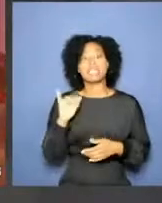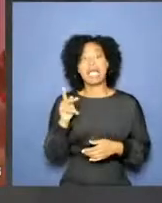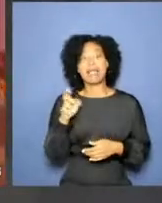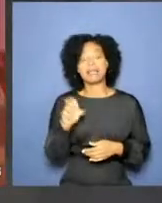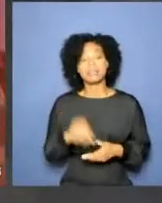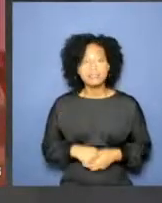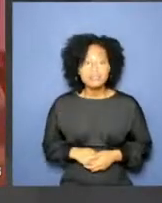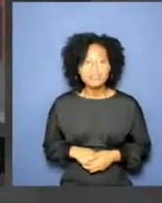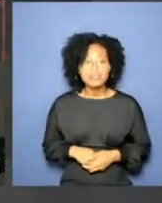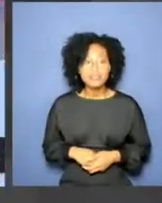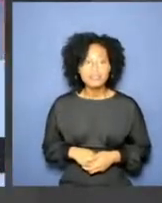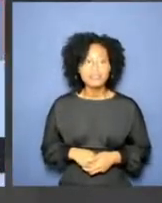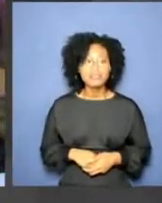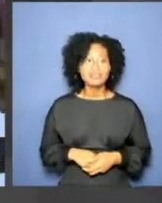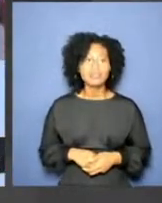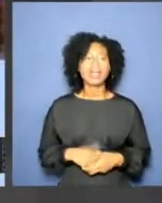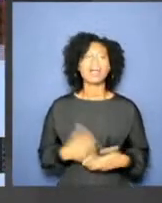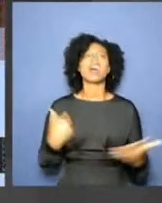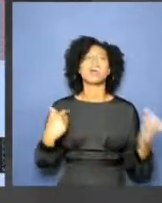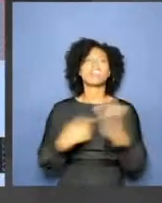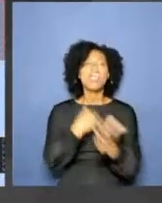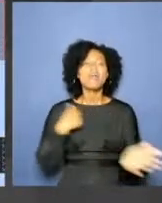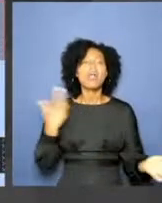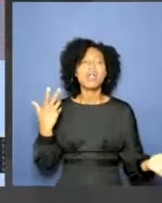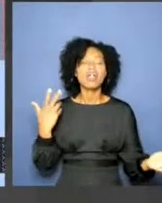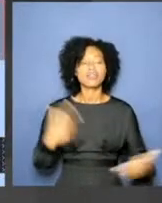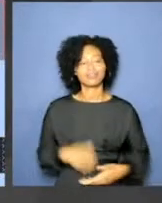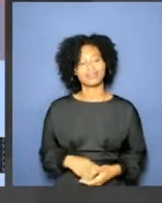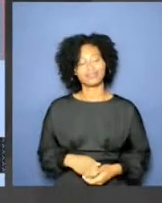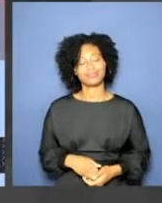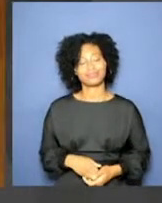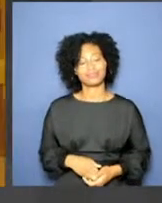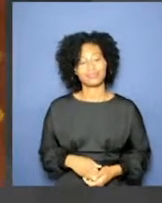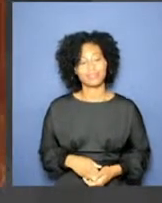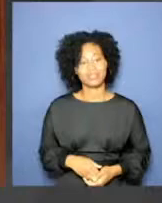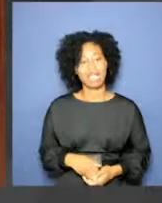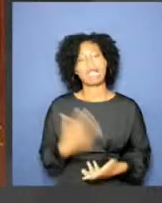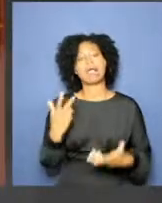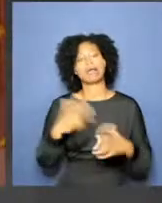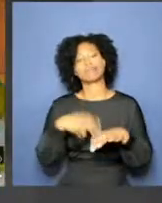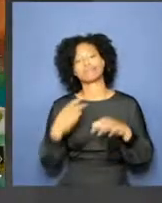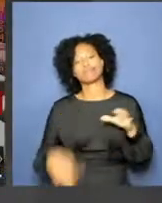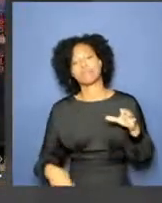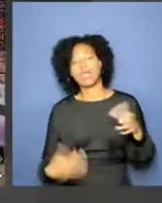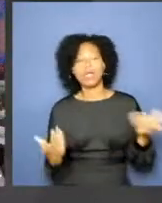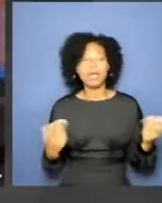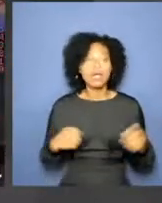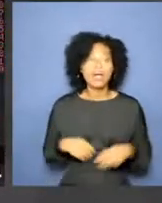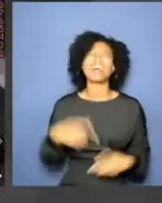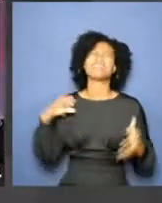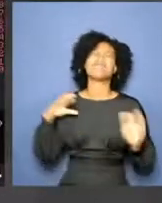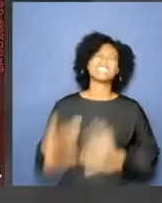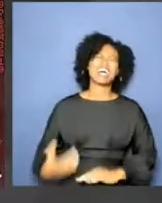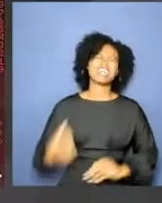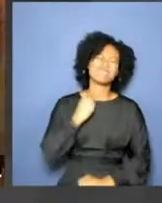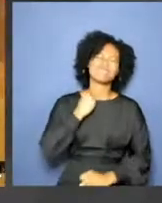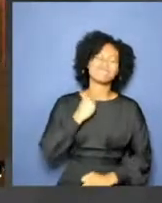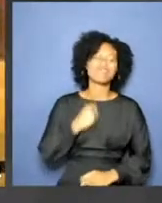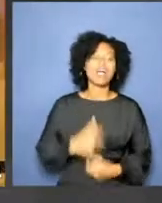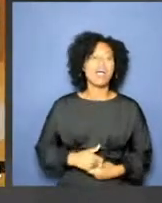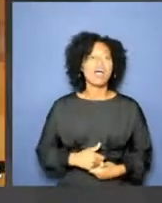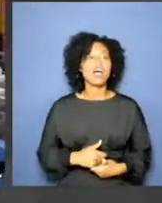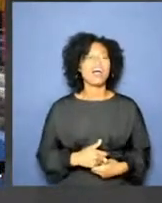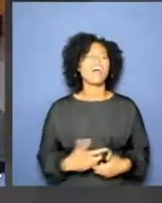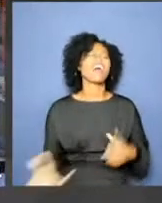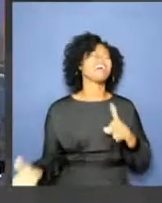bits up. I got killed. Running. No, I've gone off. Same. Scott, I died. Oh no! Oh, I got. I didn't lose. That